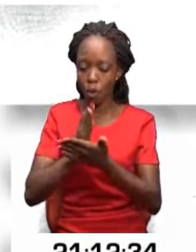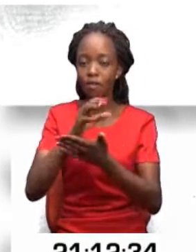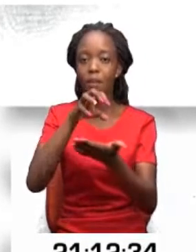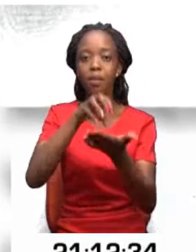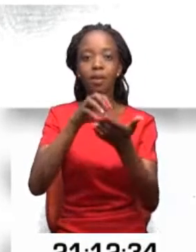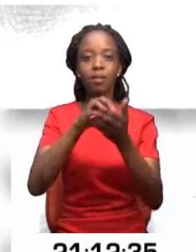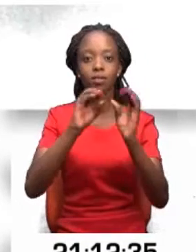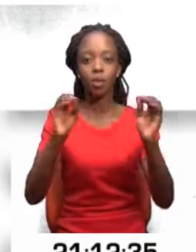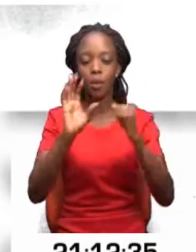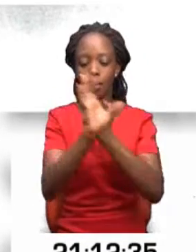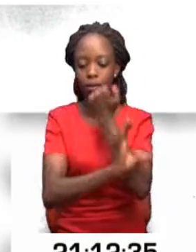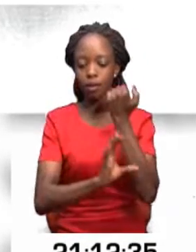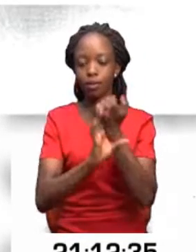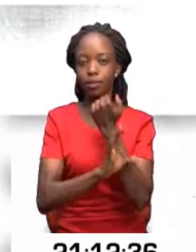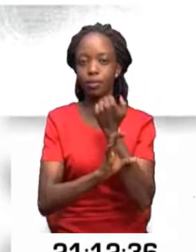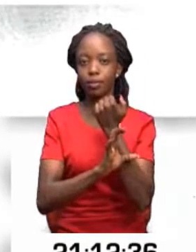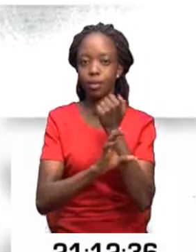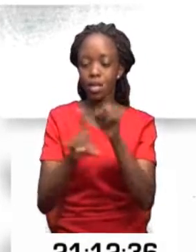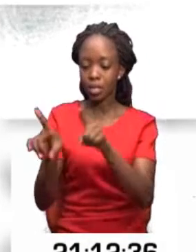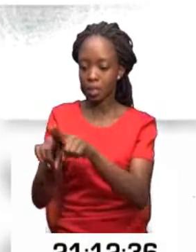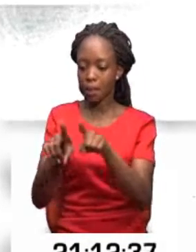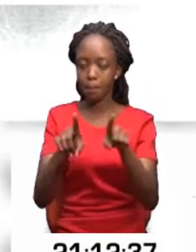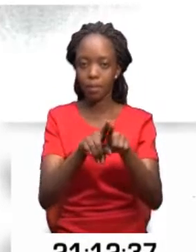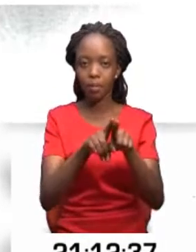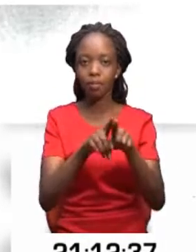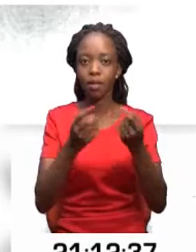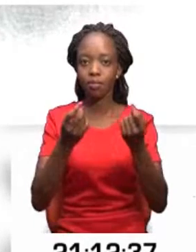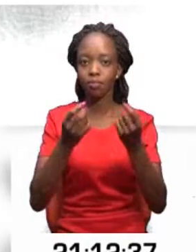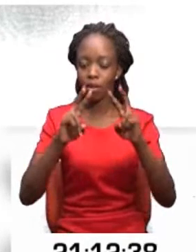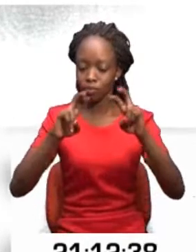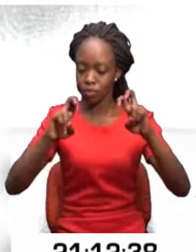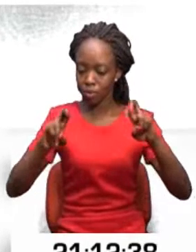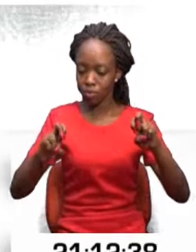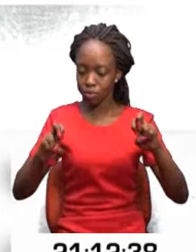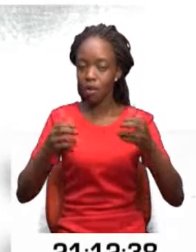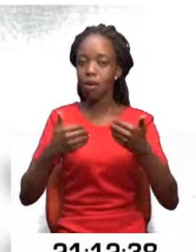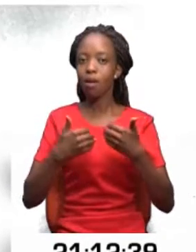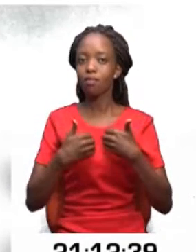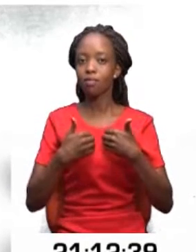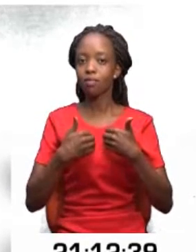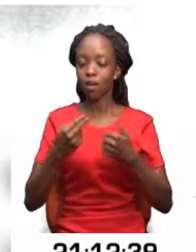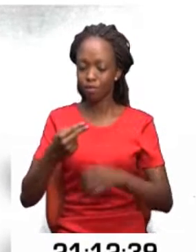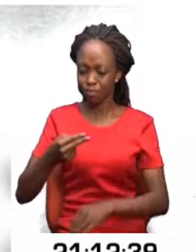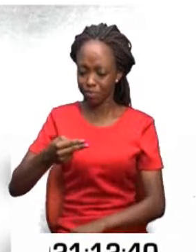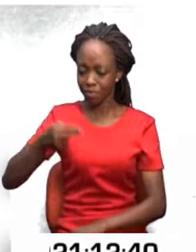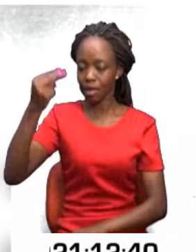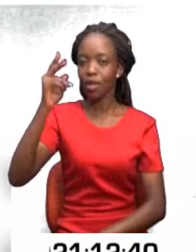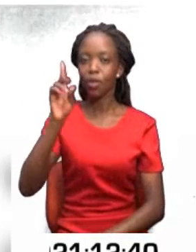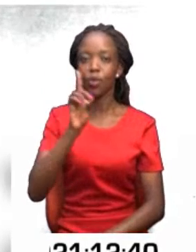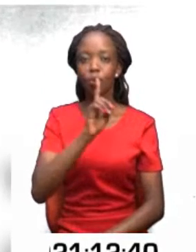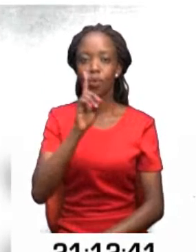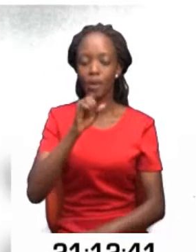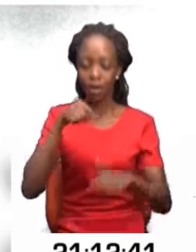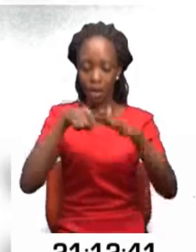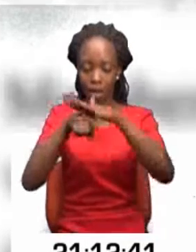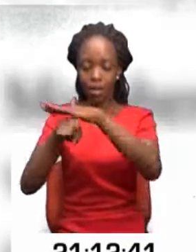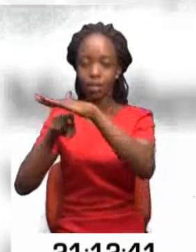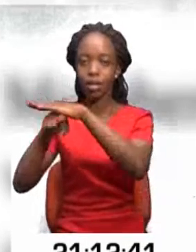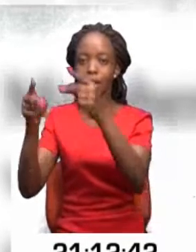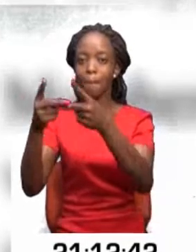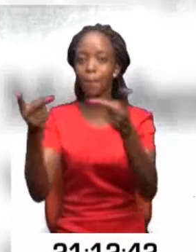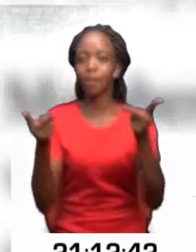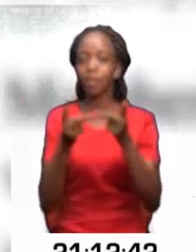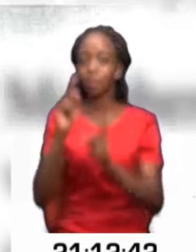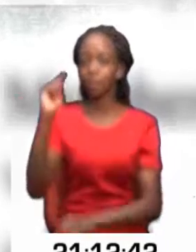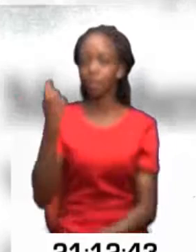the country. Also, surveillance and screening has been heightened at all entry points to Kenya.